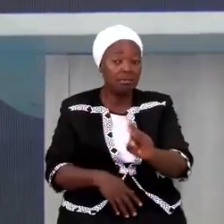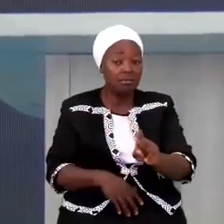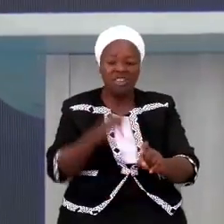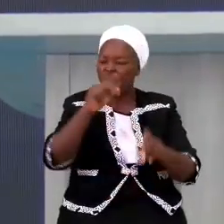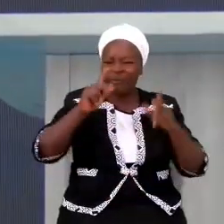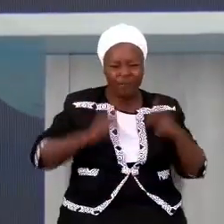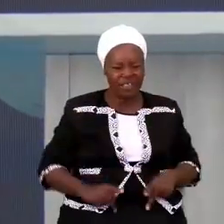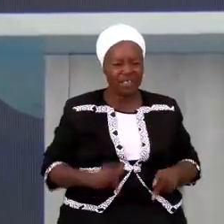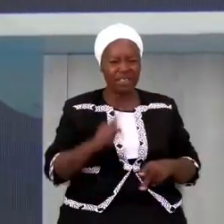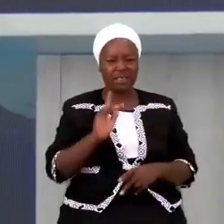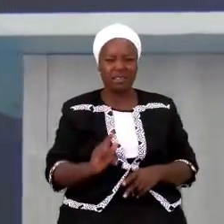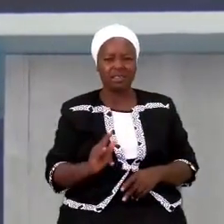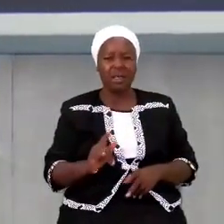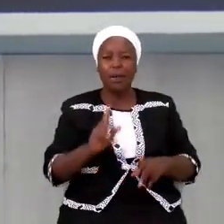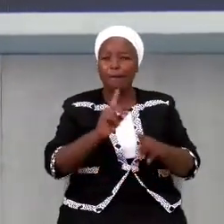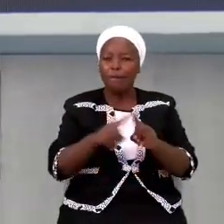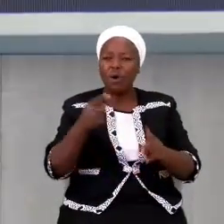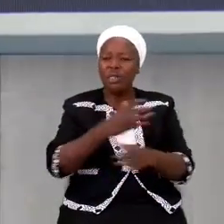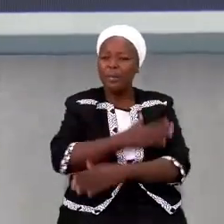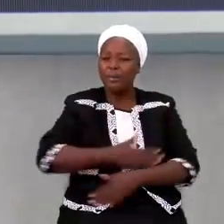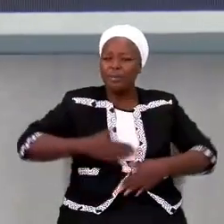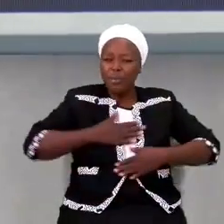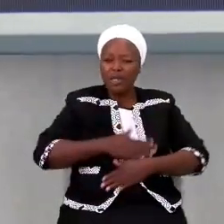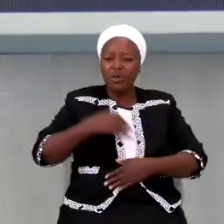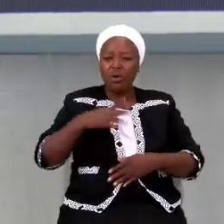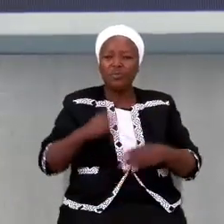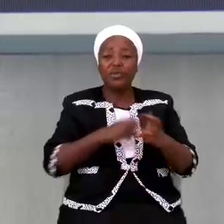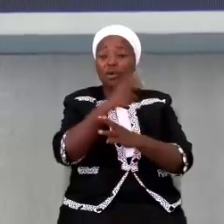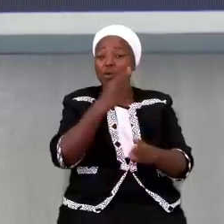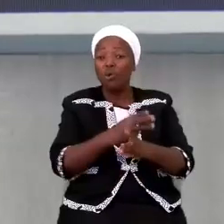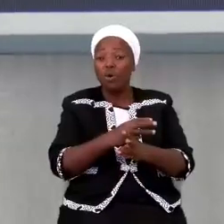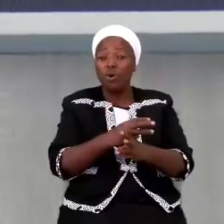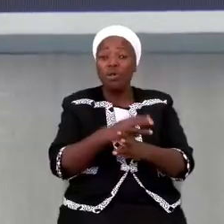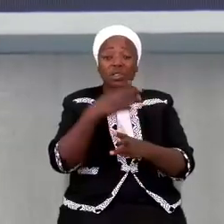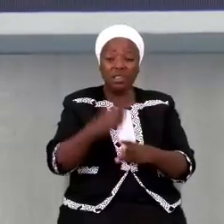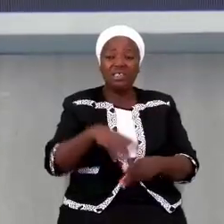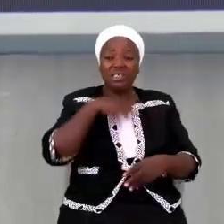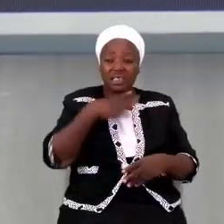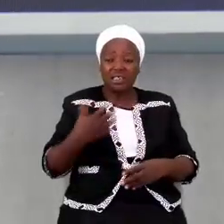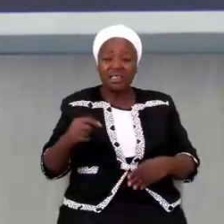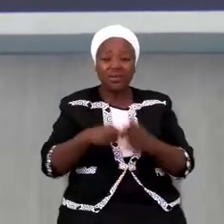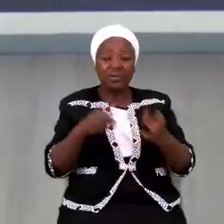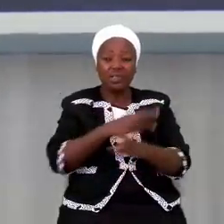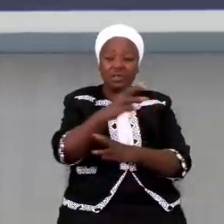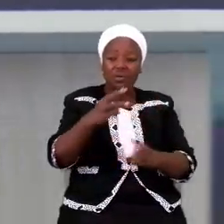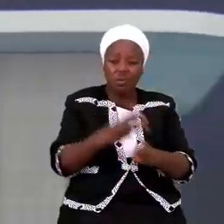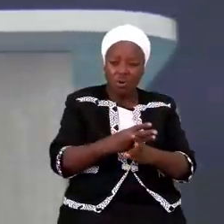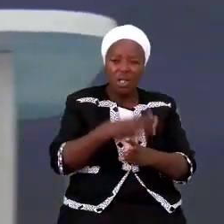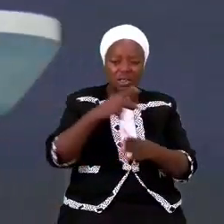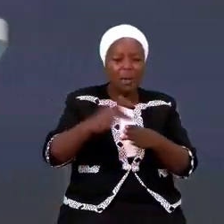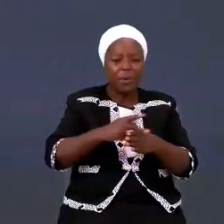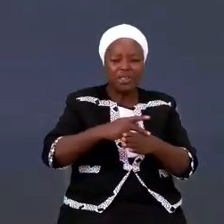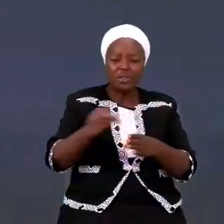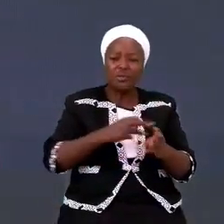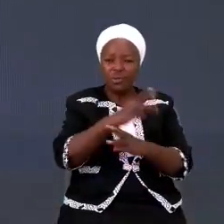the world, the practices of the world, dead in the soul, dead in the spirit. She that liveth